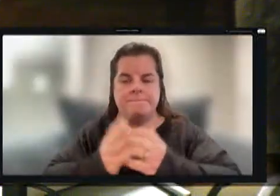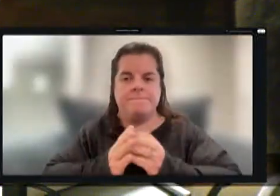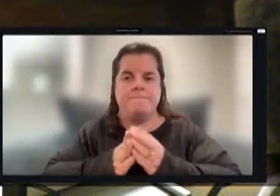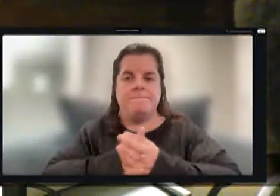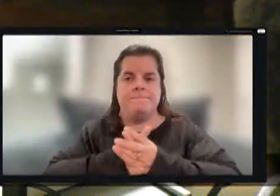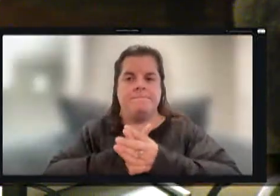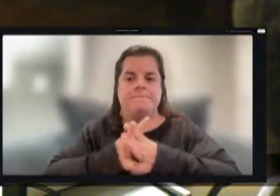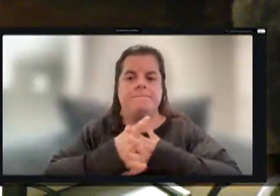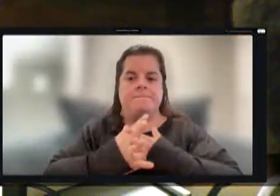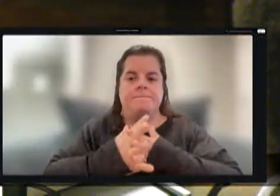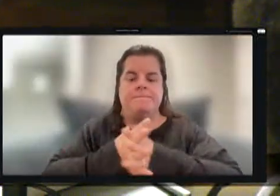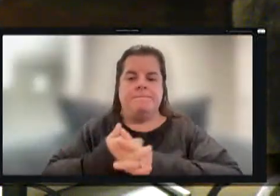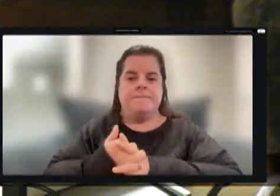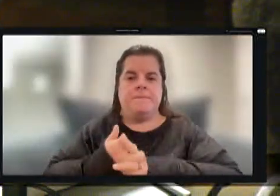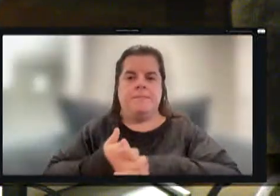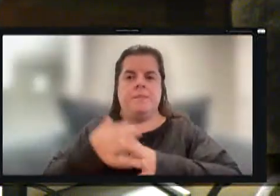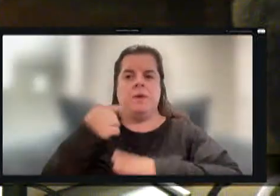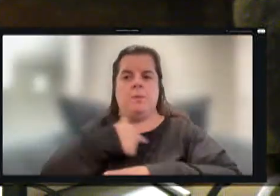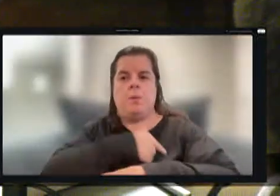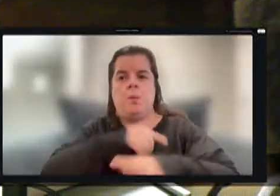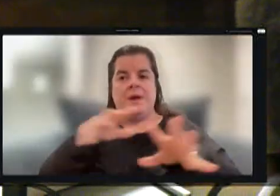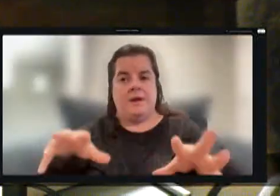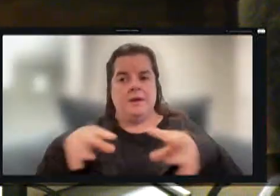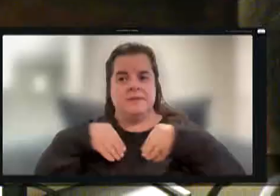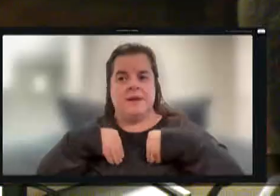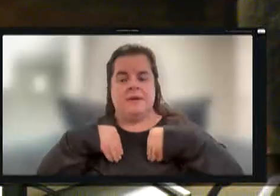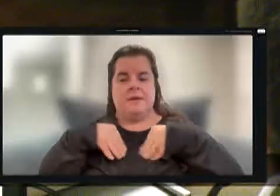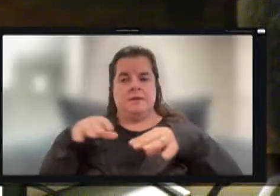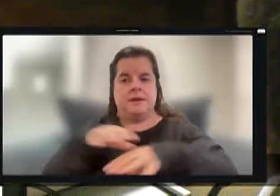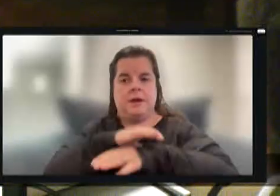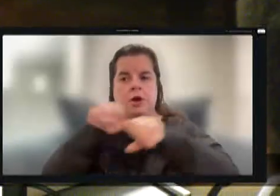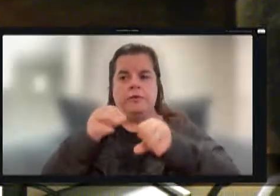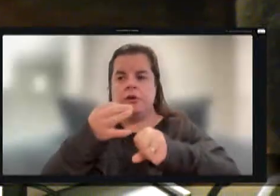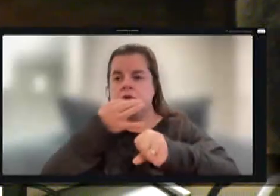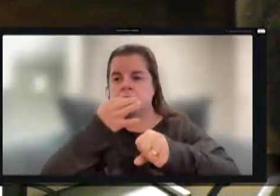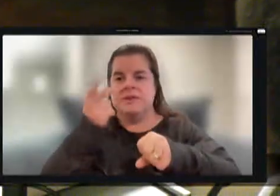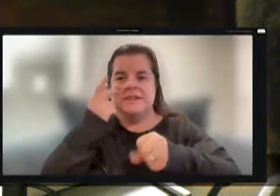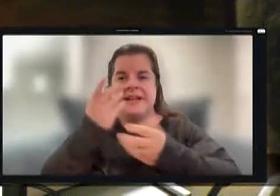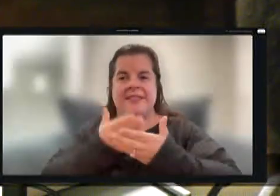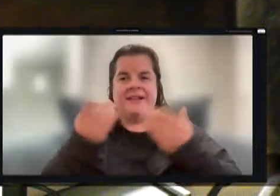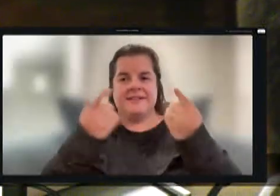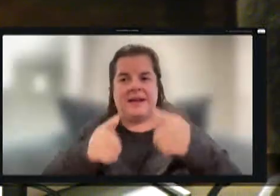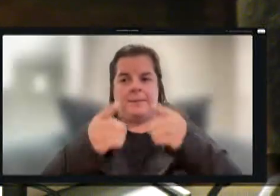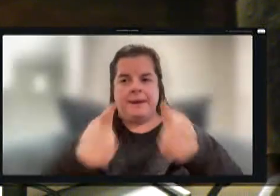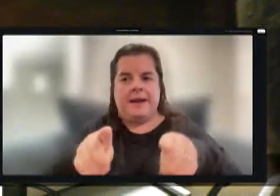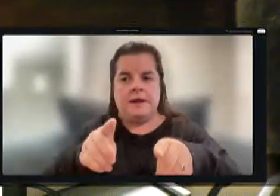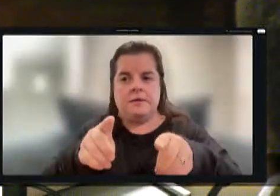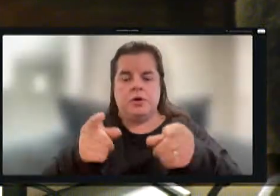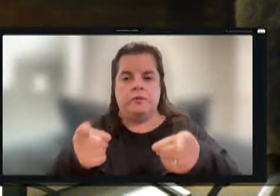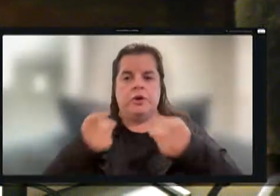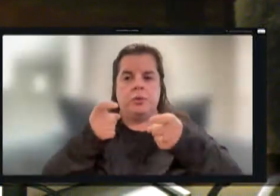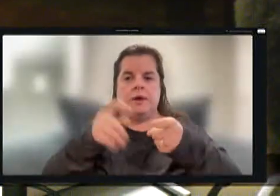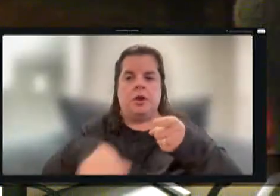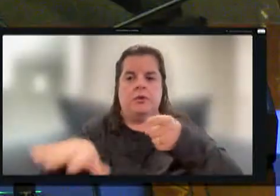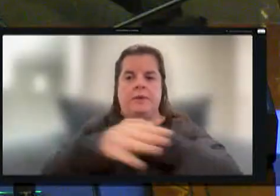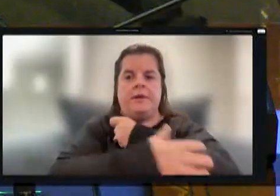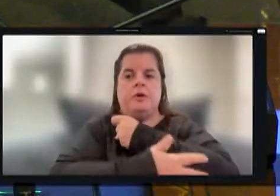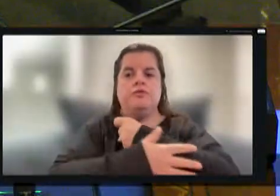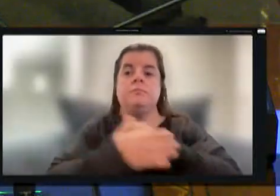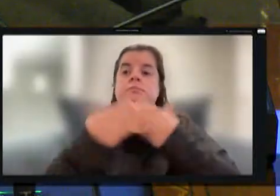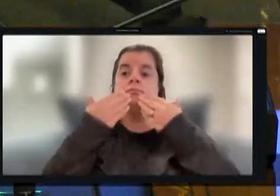undertake and that we undertake soon because we see things happening very quickly across the country. Thank